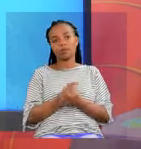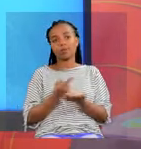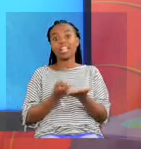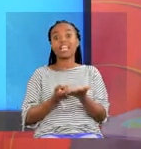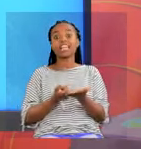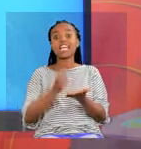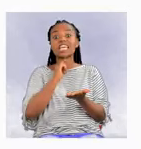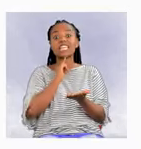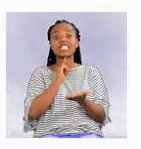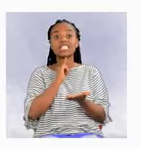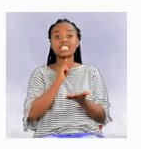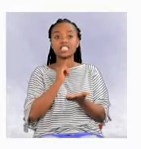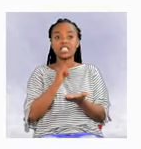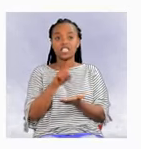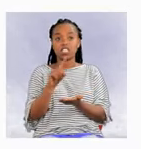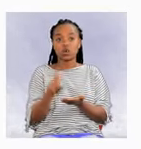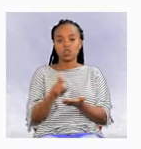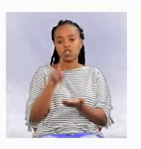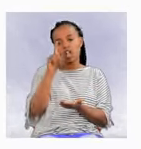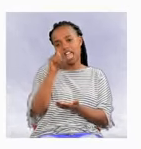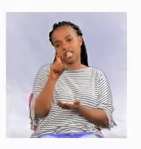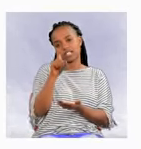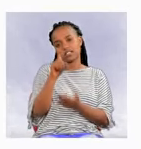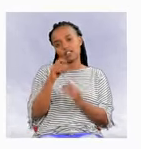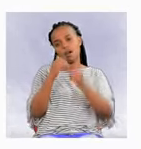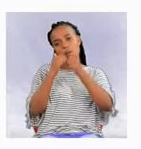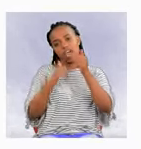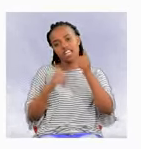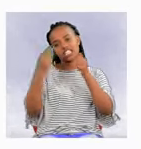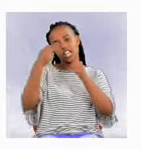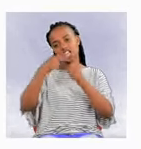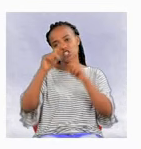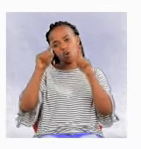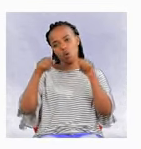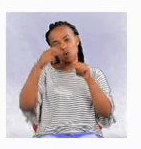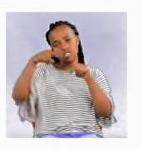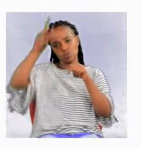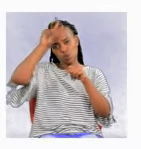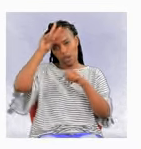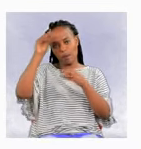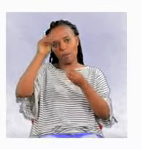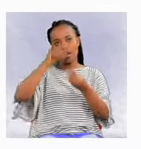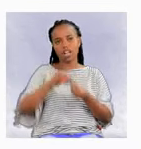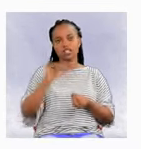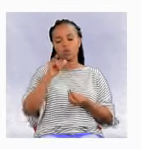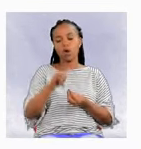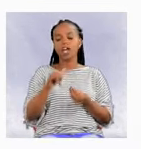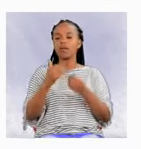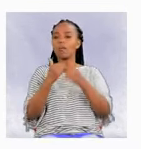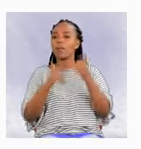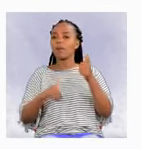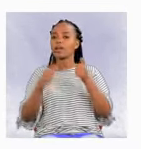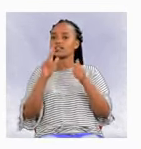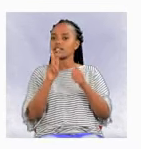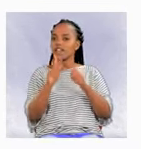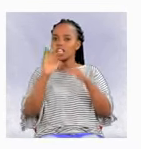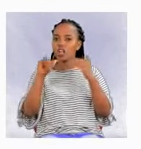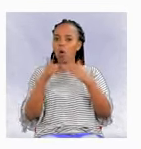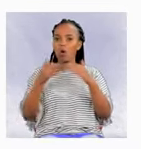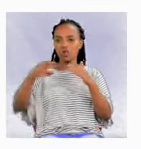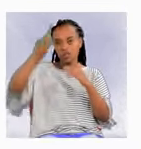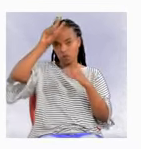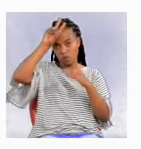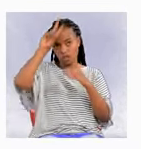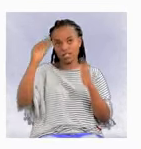the equation is this in this form, x minus h the whole squared plus y minus k the whole